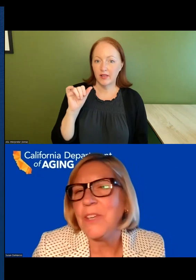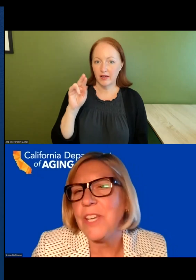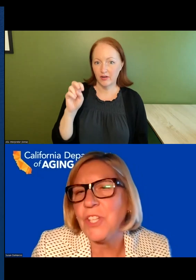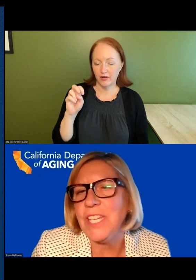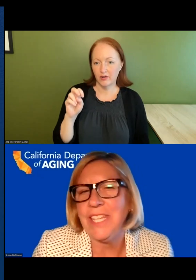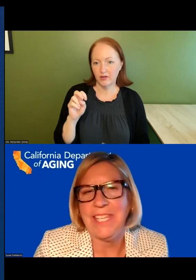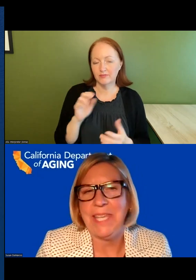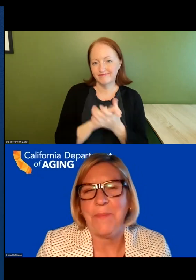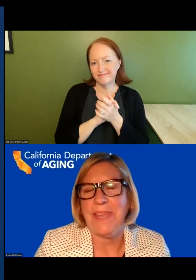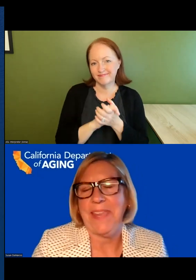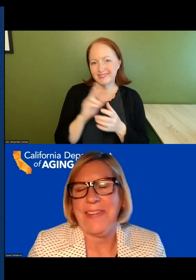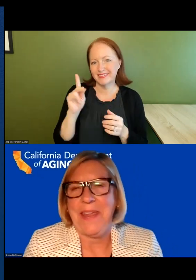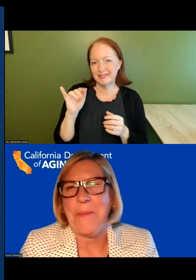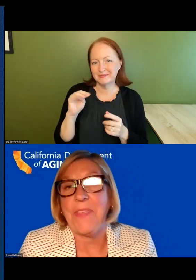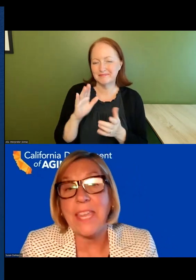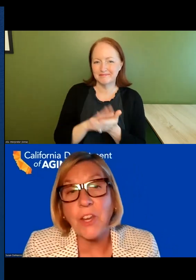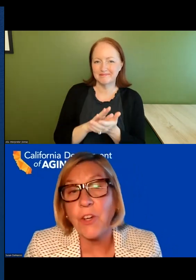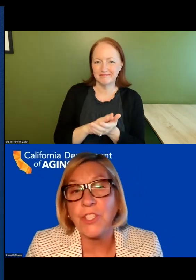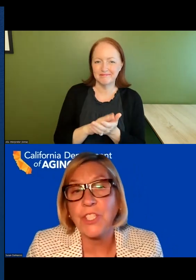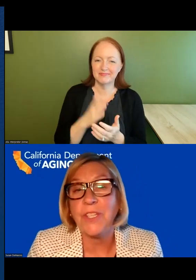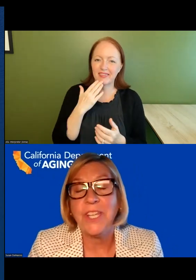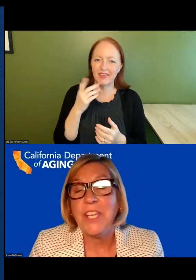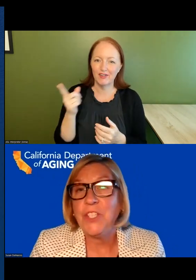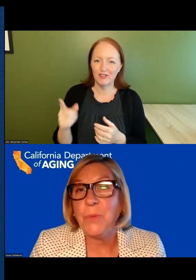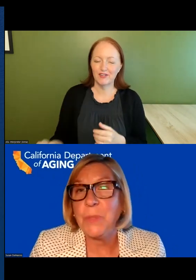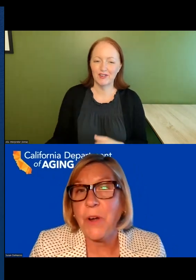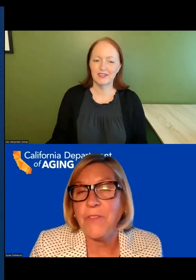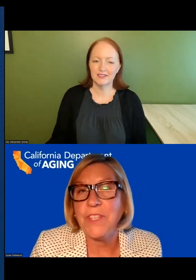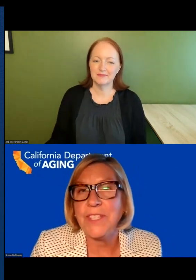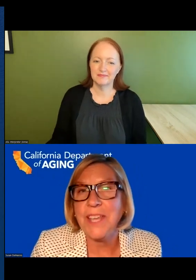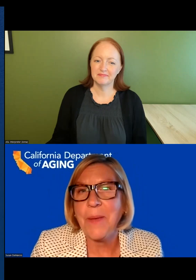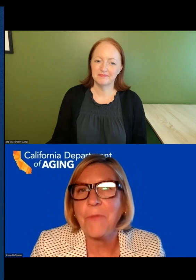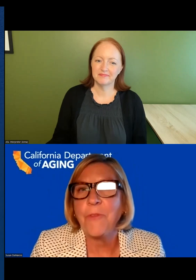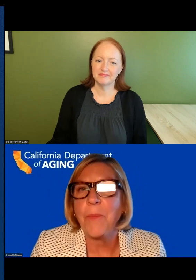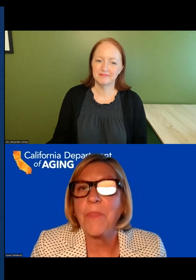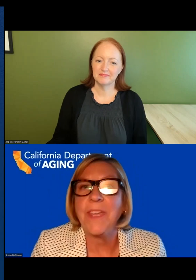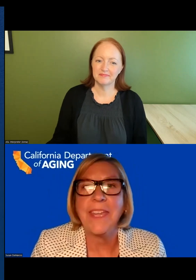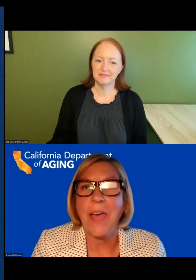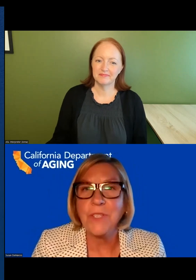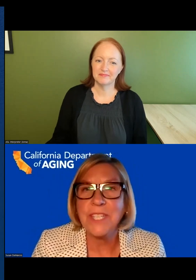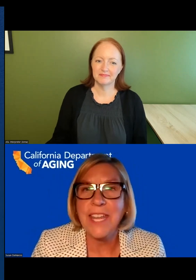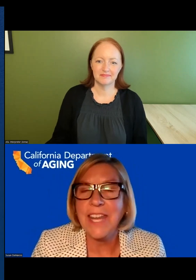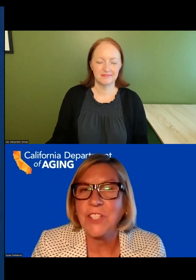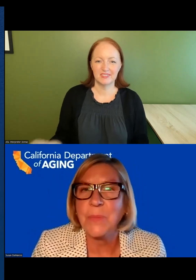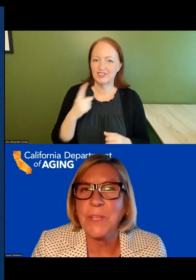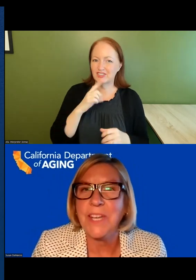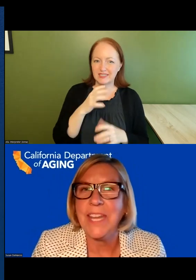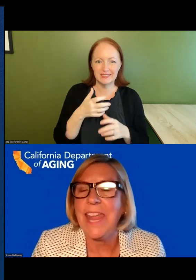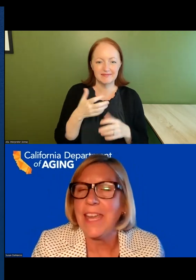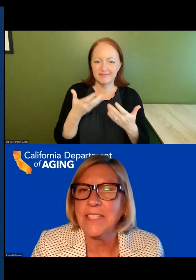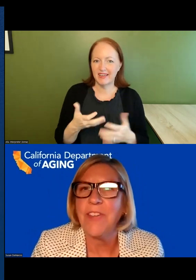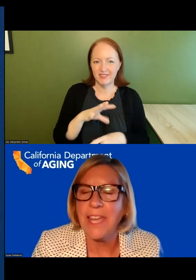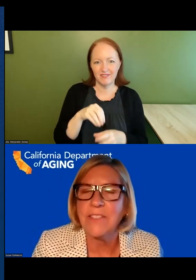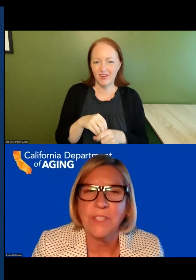you in congratulating Kim and thanking her. She was part of this from the outset, and she's been